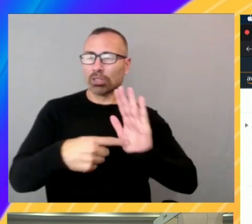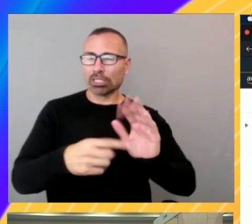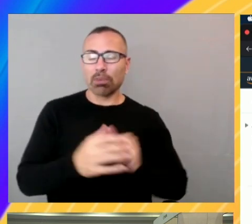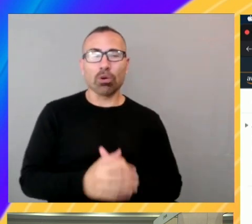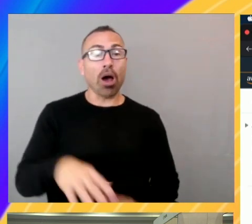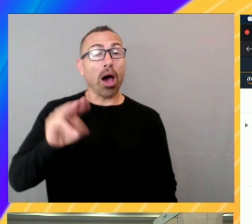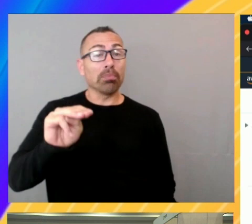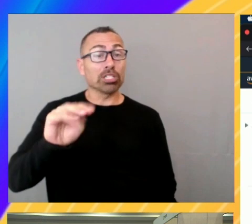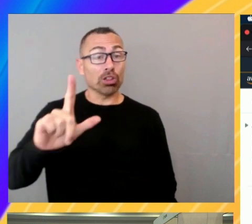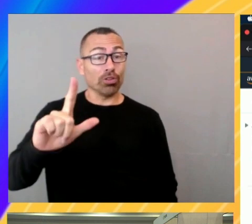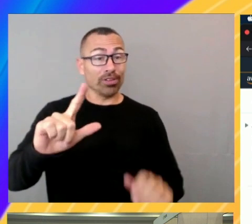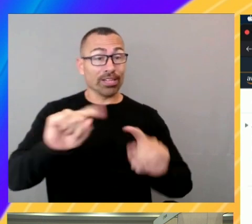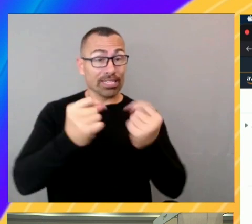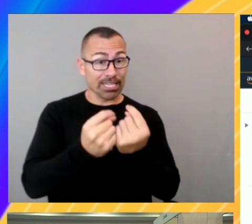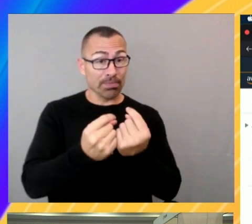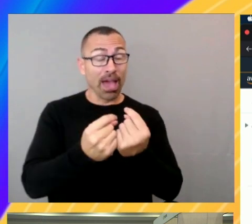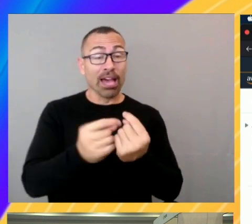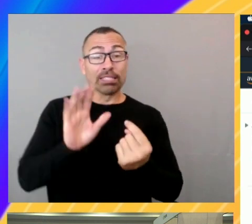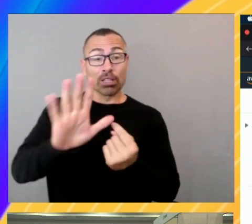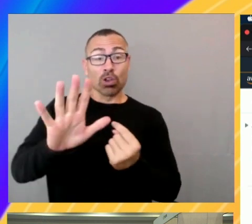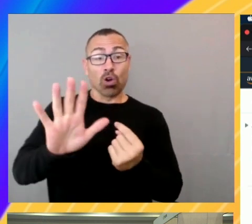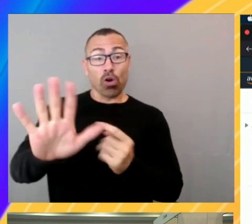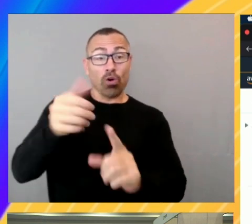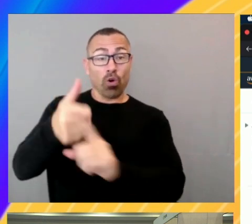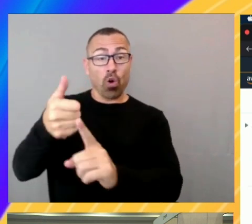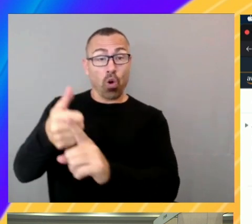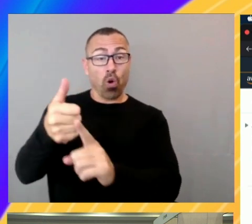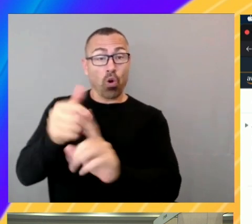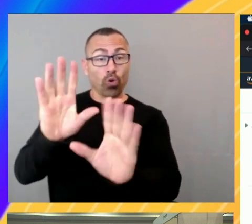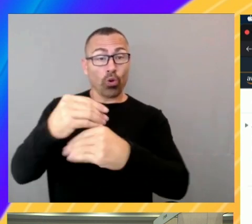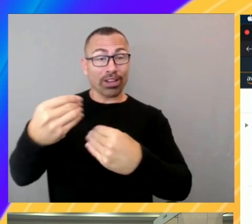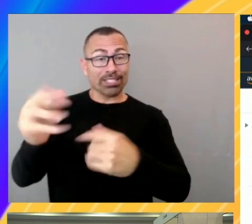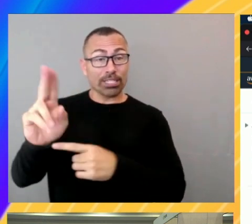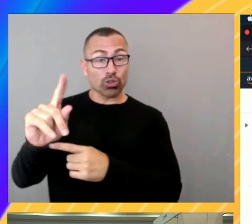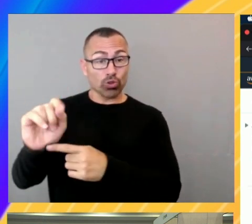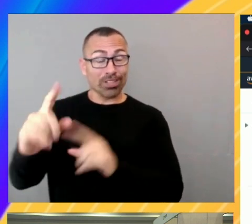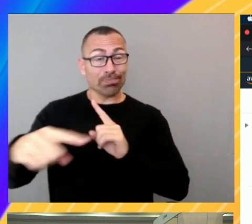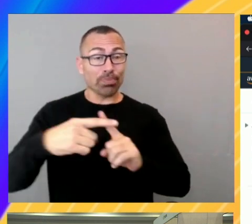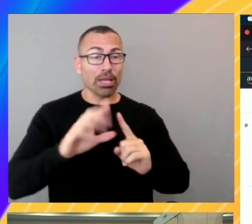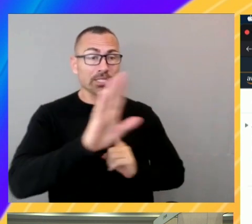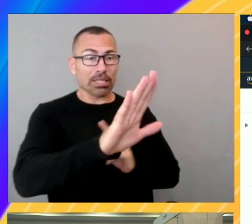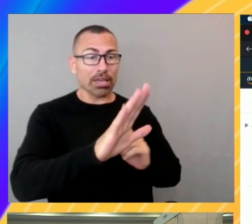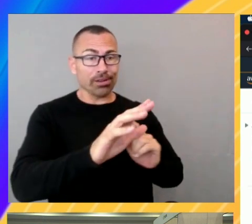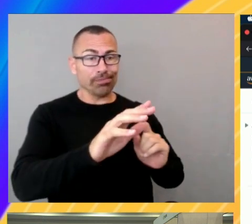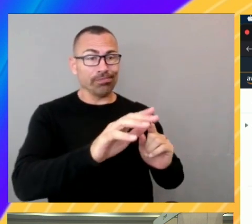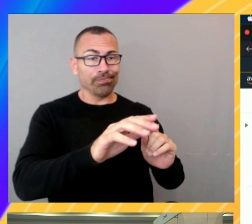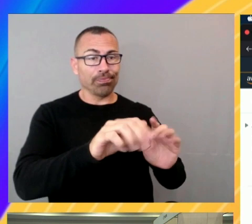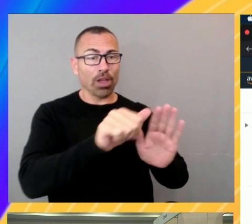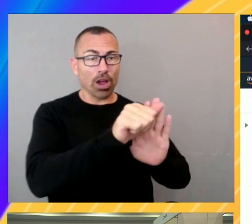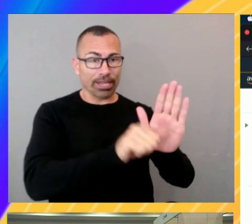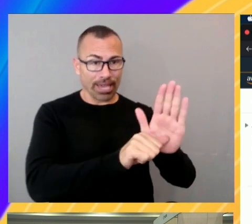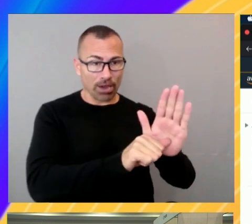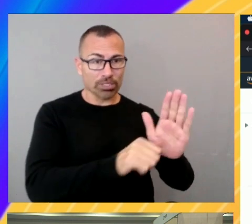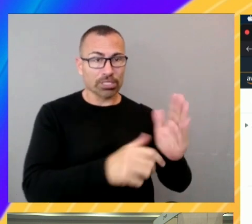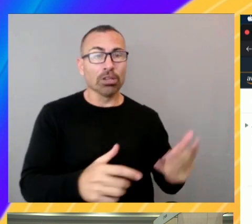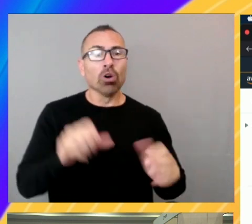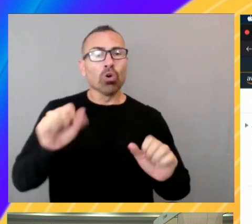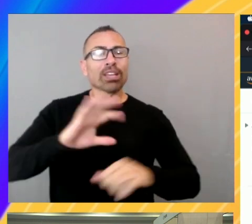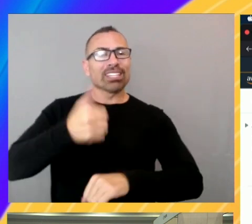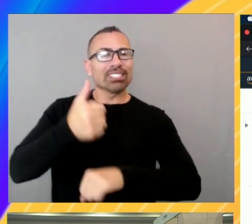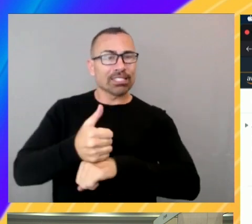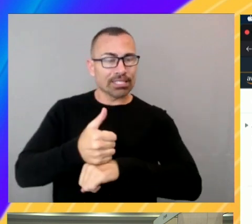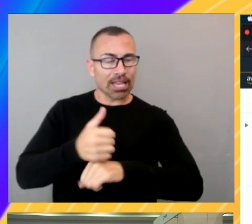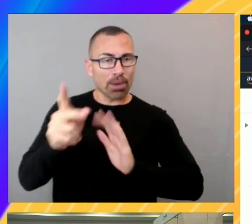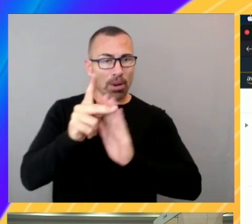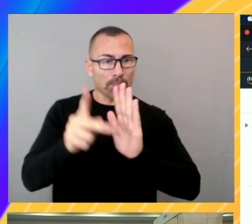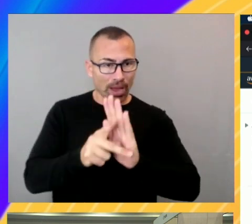units plus their own accounts. We can delegate a policy using organization so that the ML